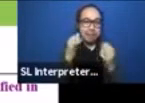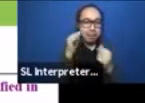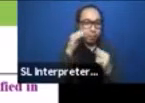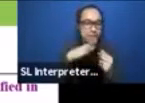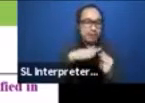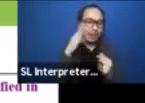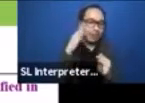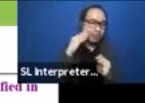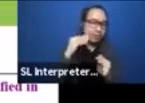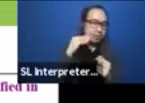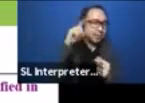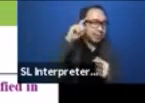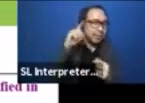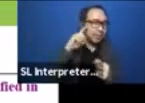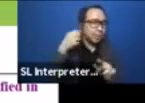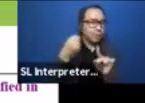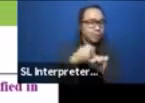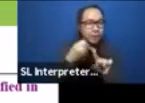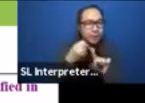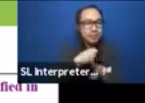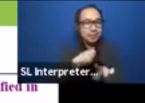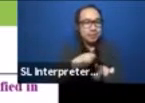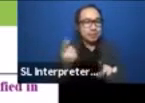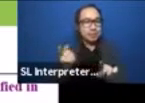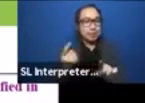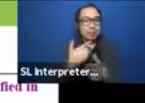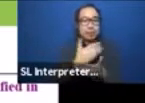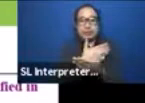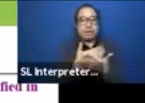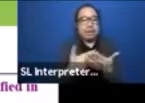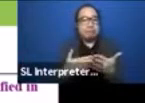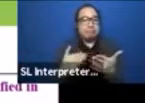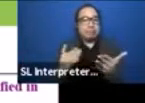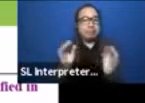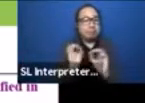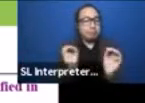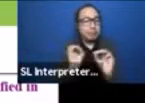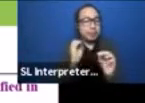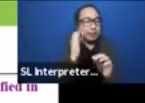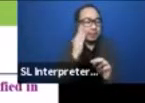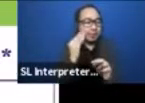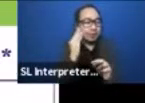versus those who have not experienced any sexual violence.